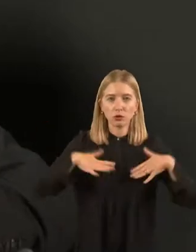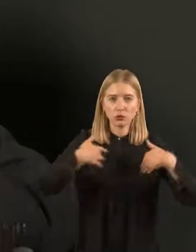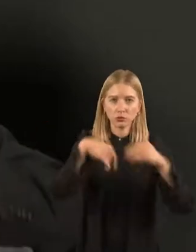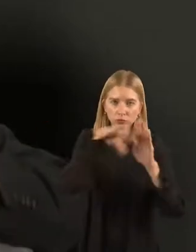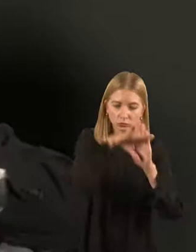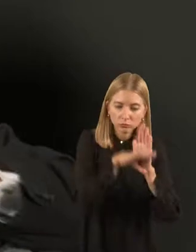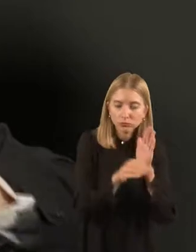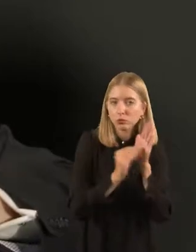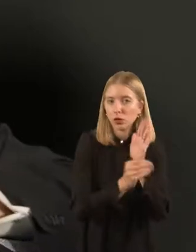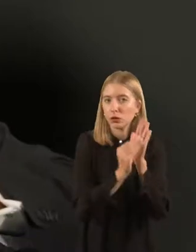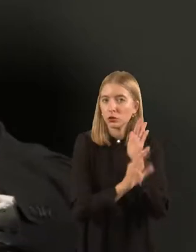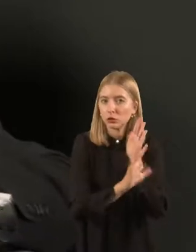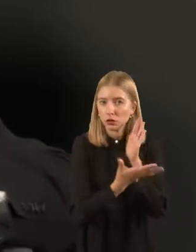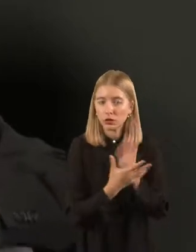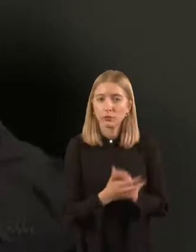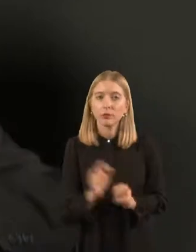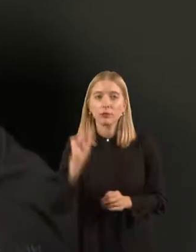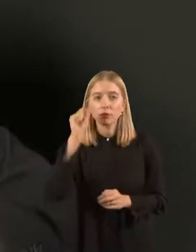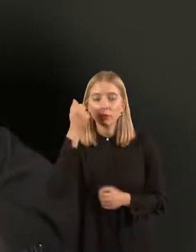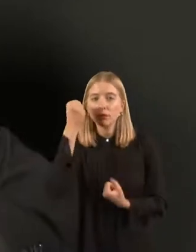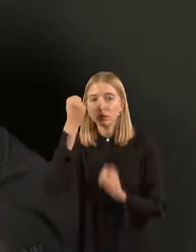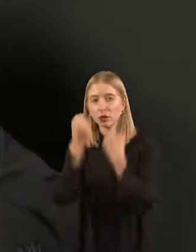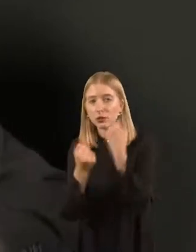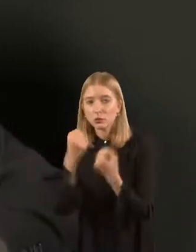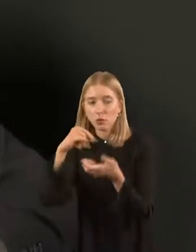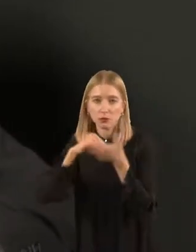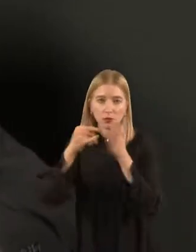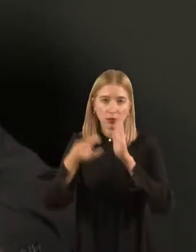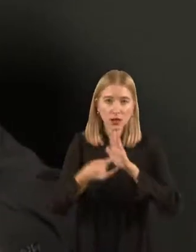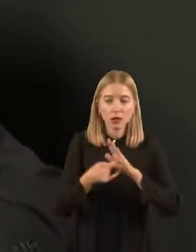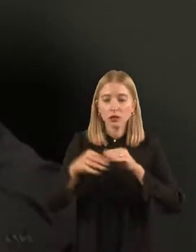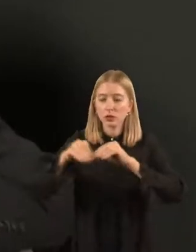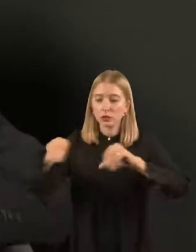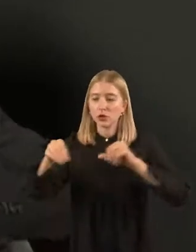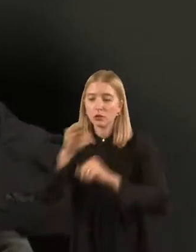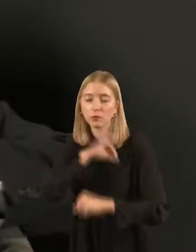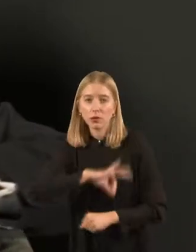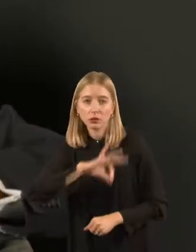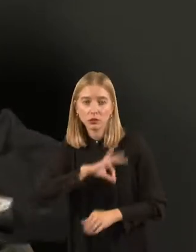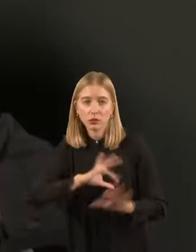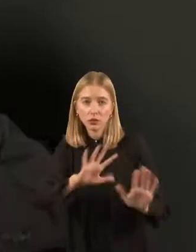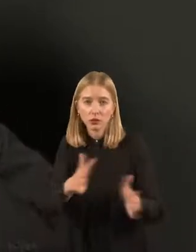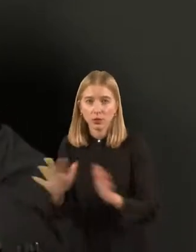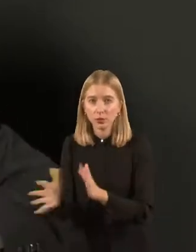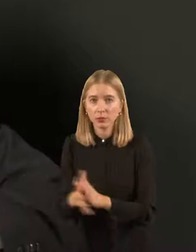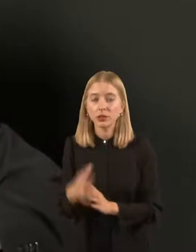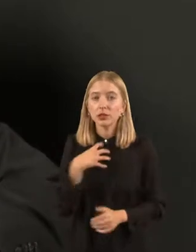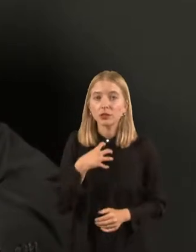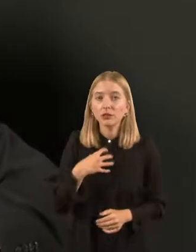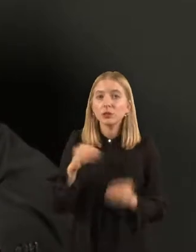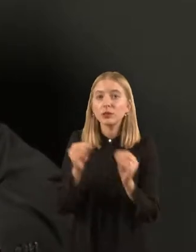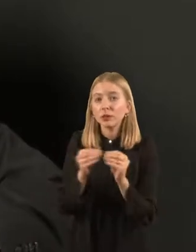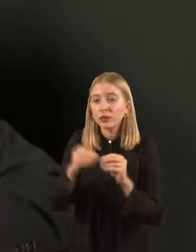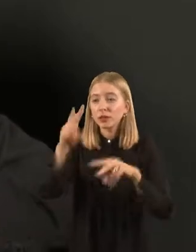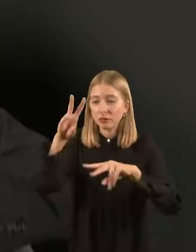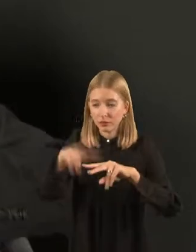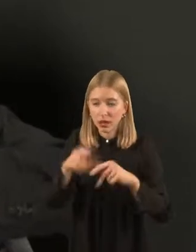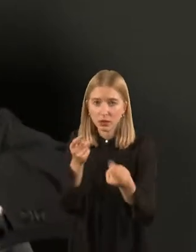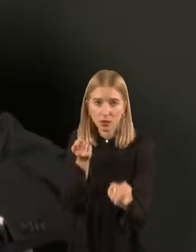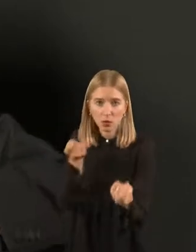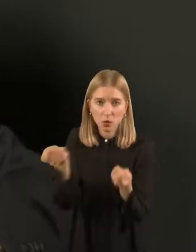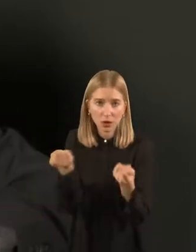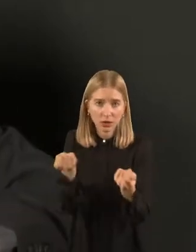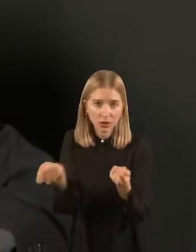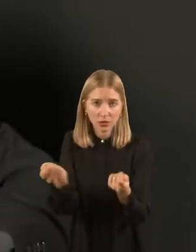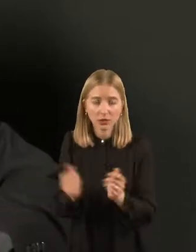be in the same place. Why? Because if you grow, if the urban